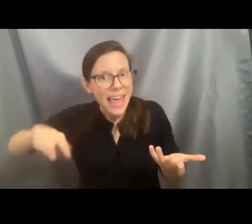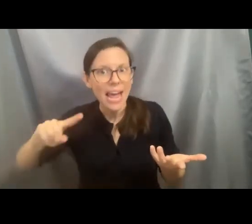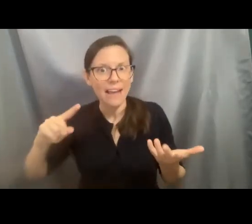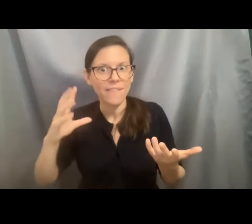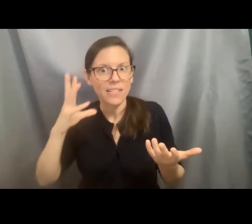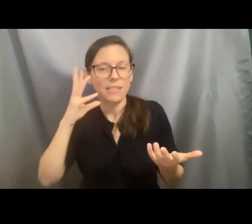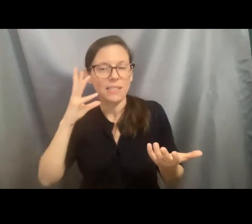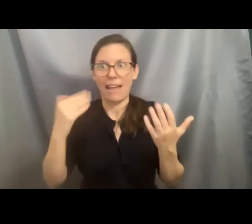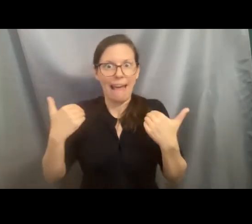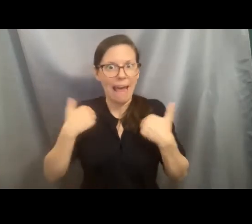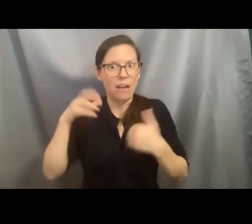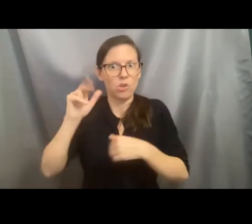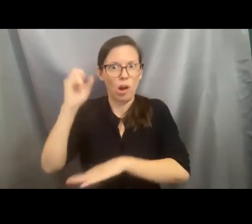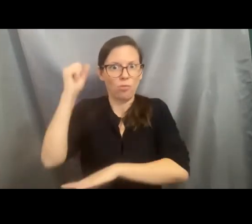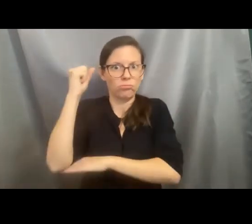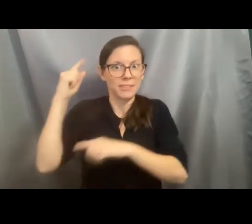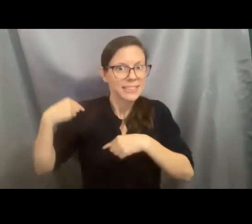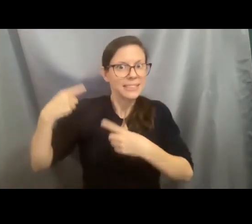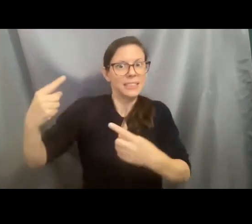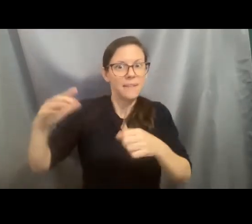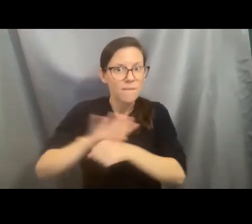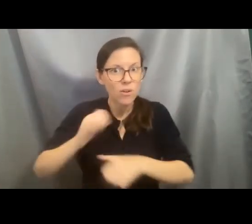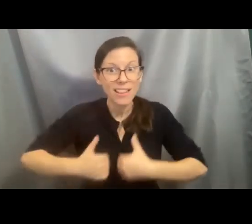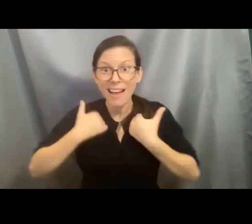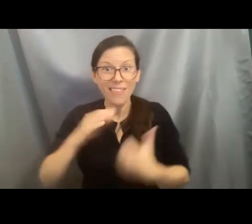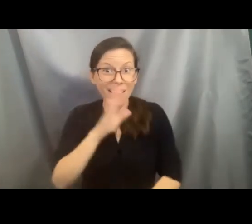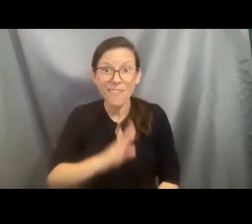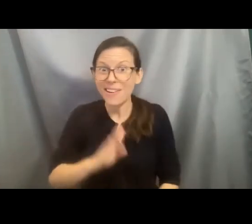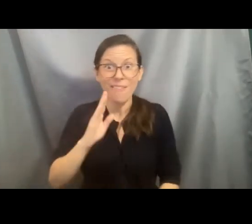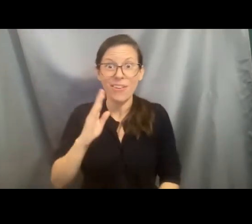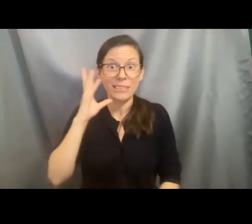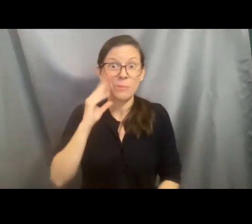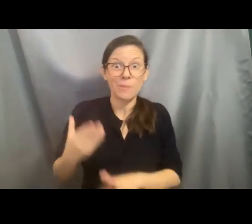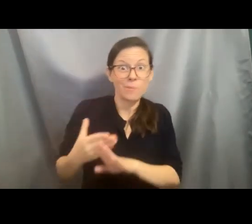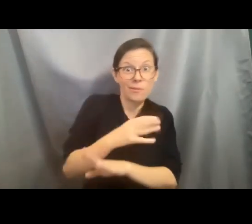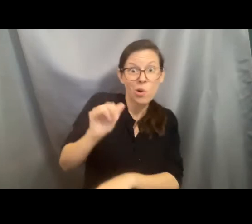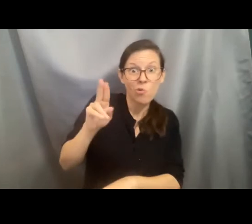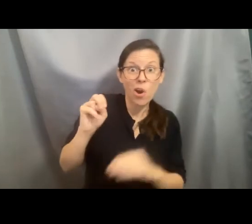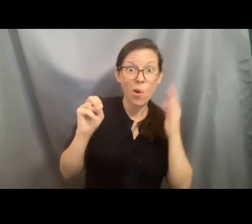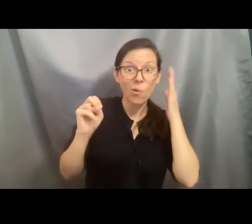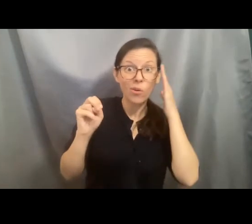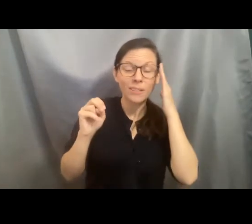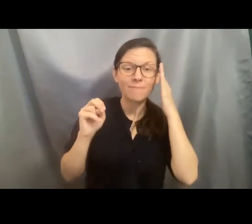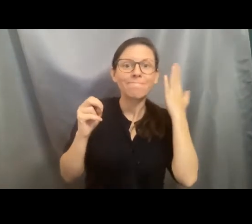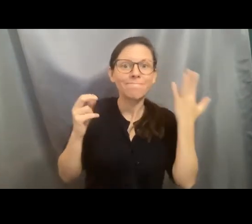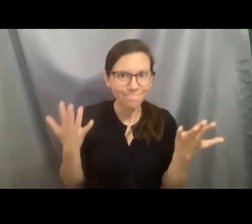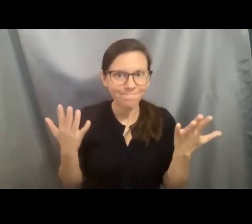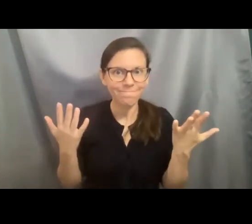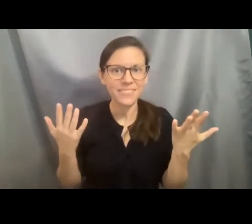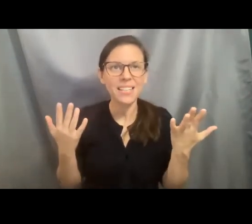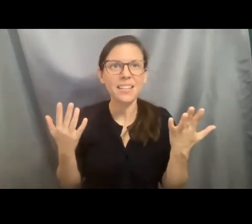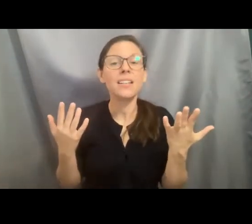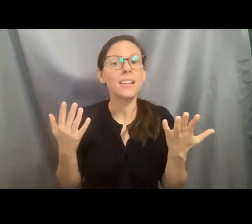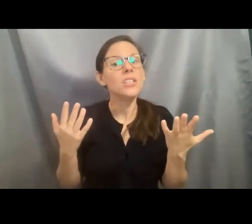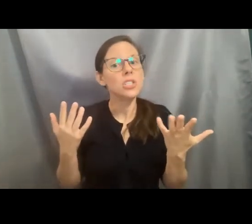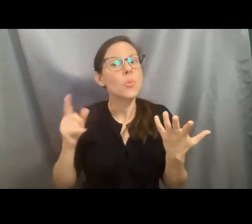known anything else. They've not known anything else. You know, so we need to make sure